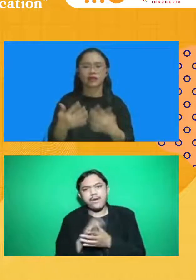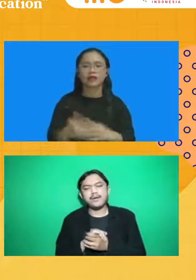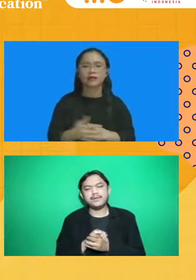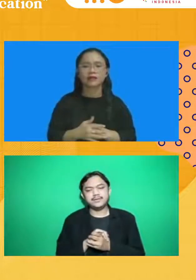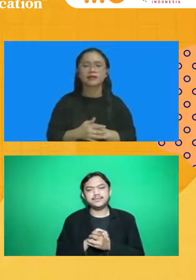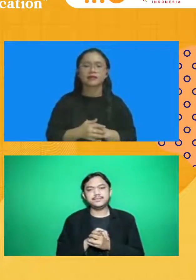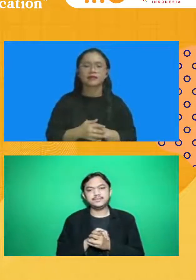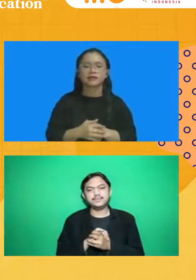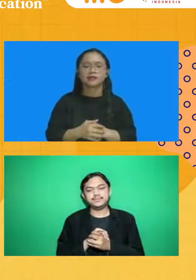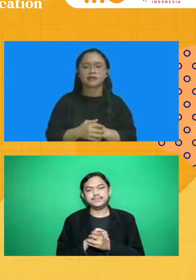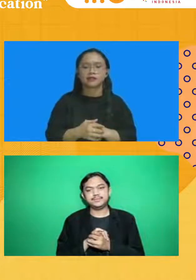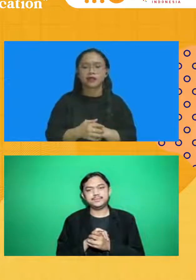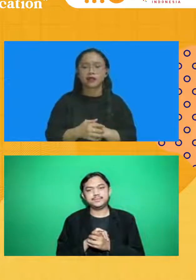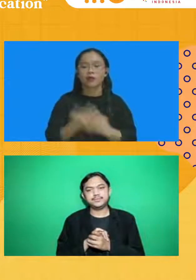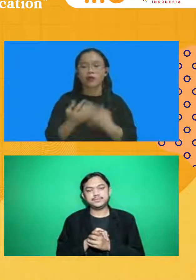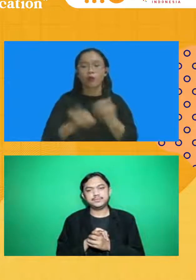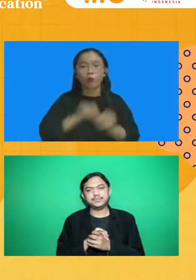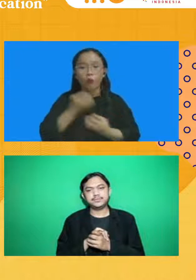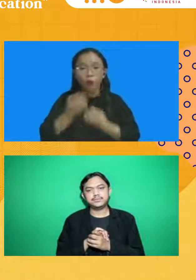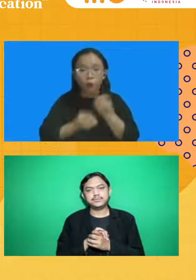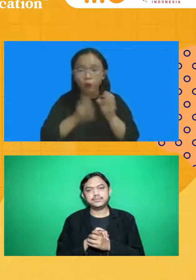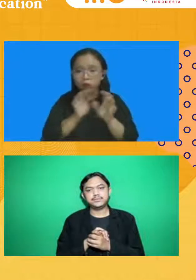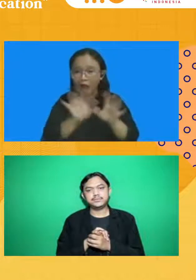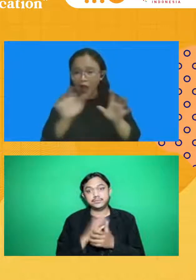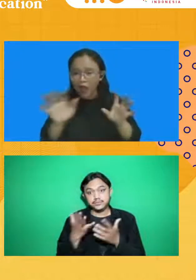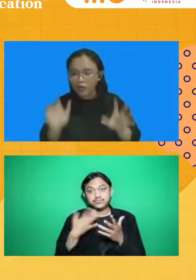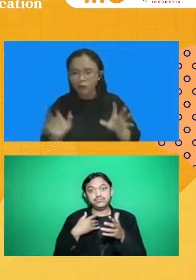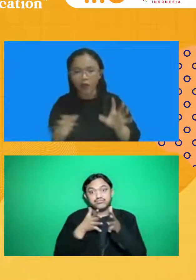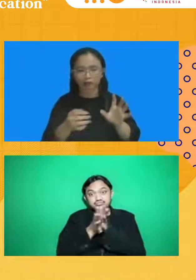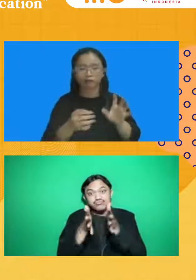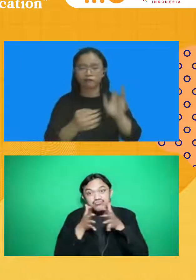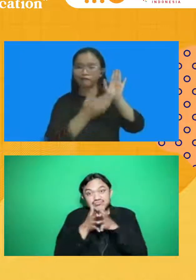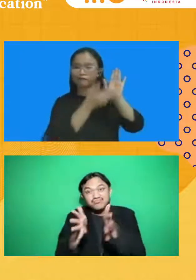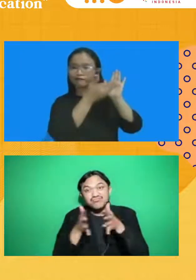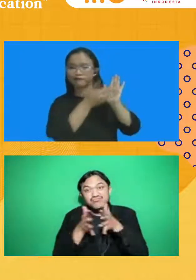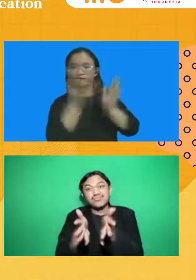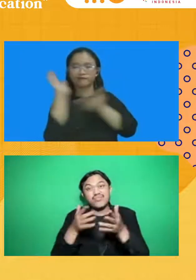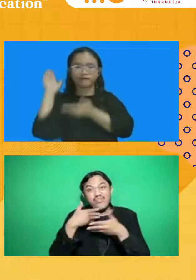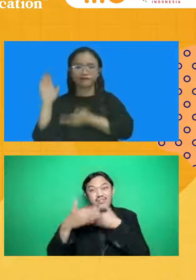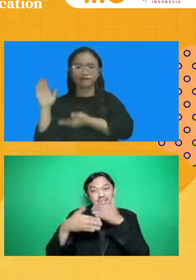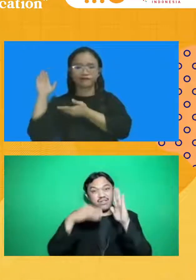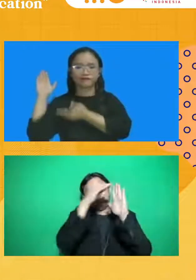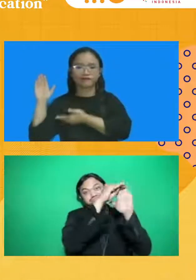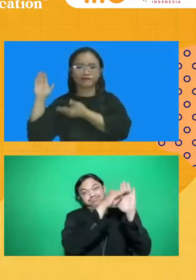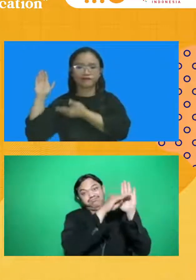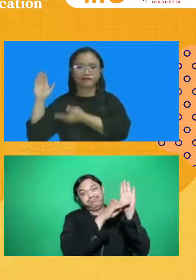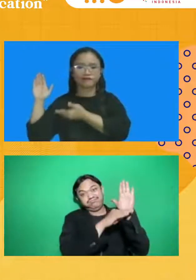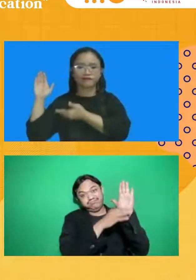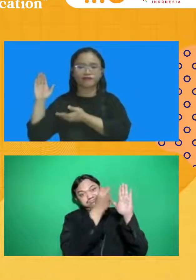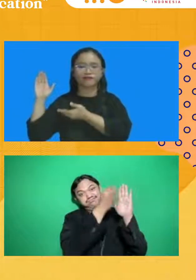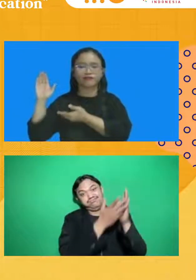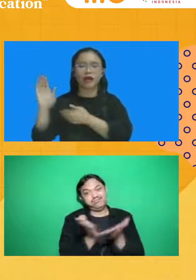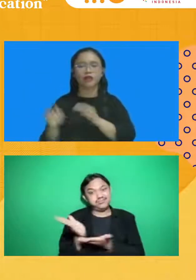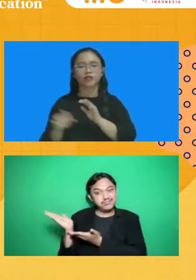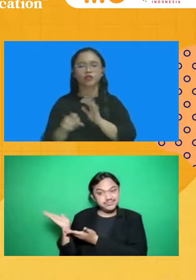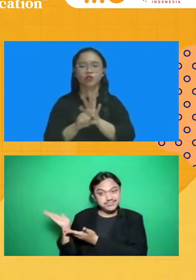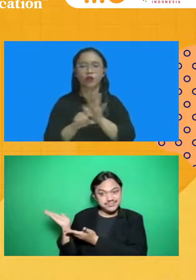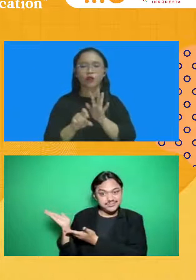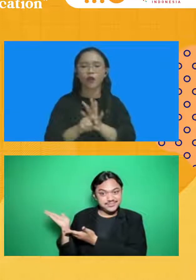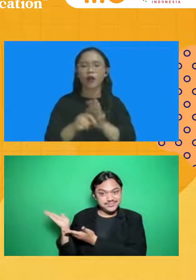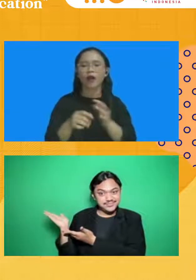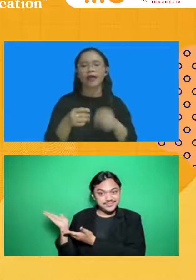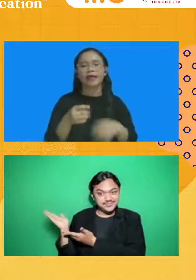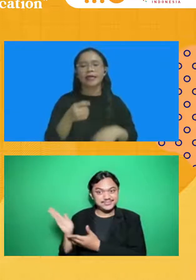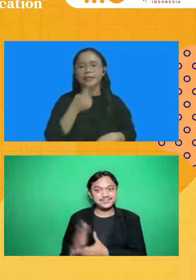have got a lot of ideas, but I'll talk about the very crucial ideas within